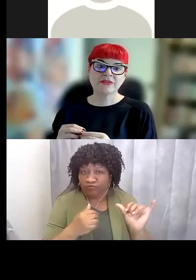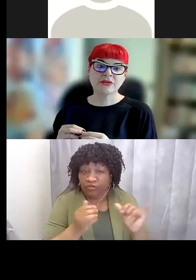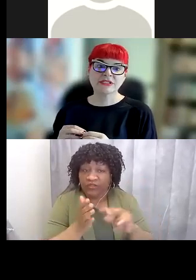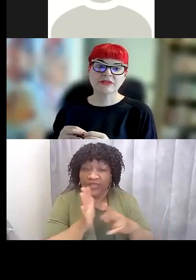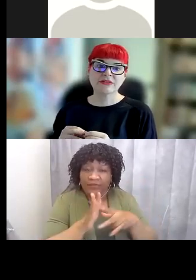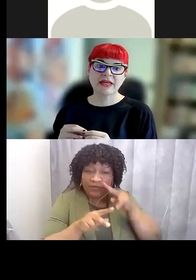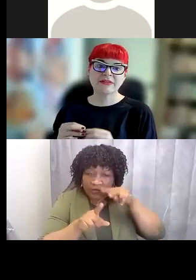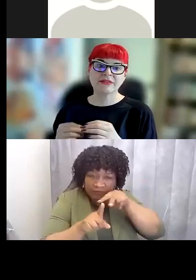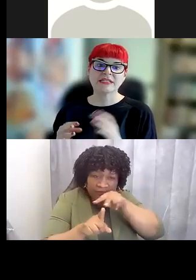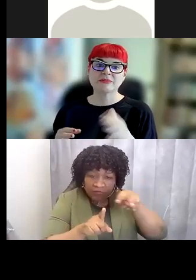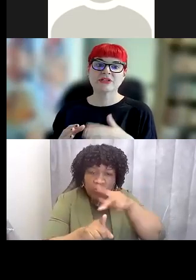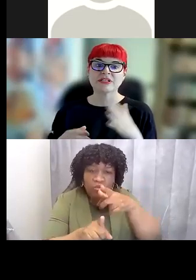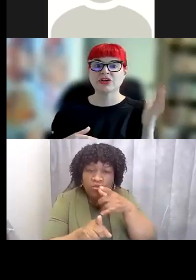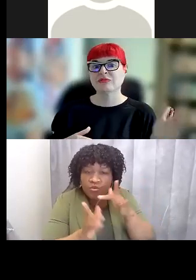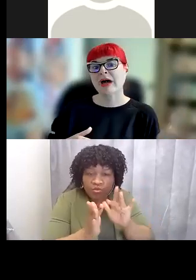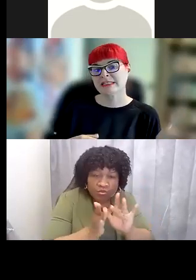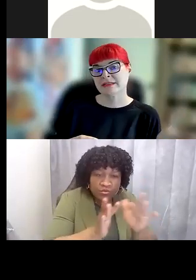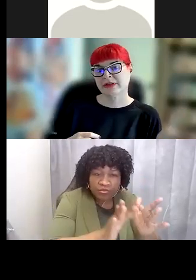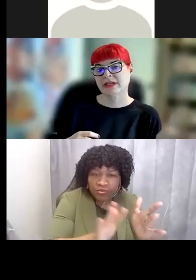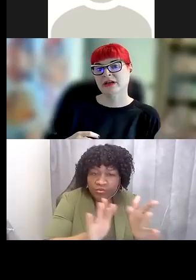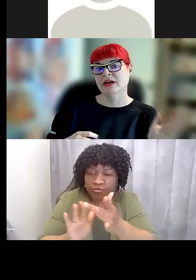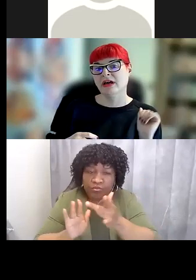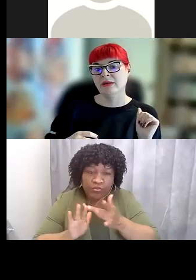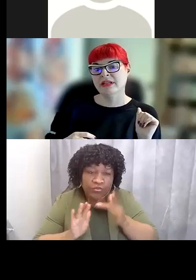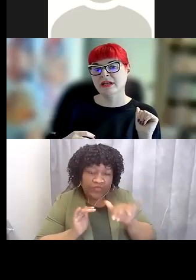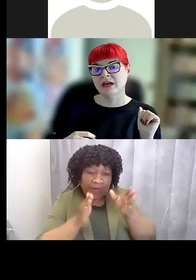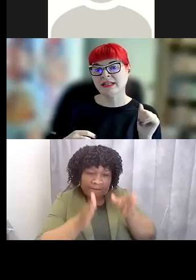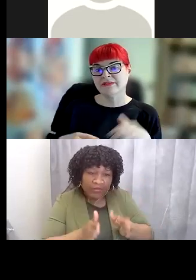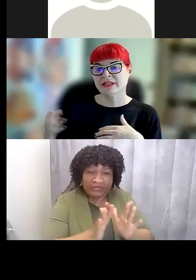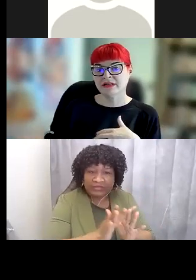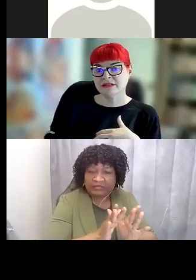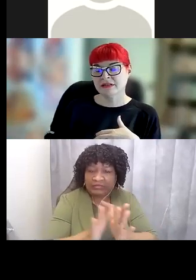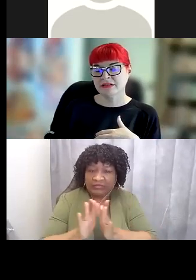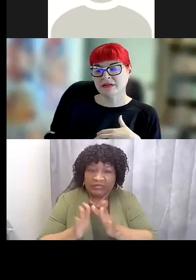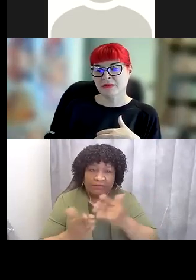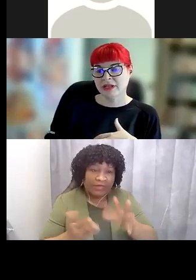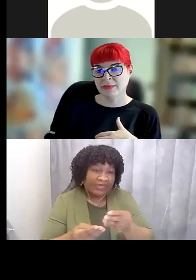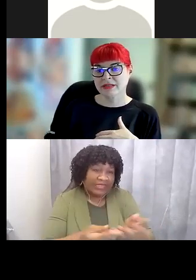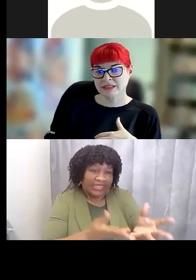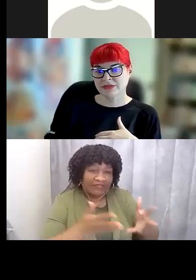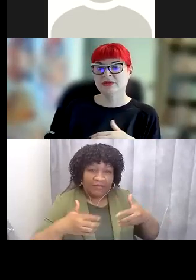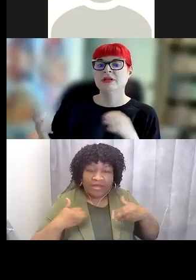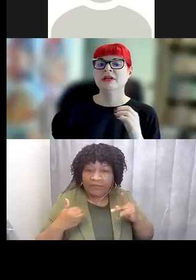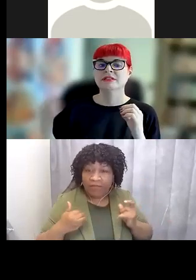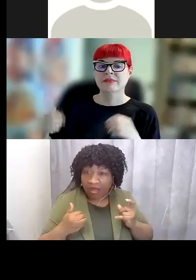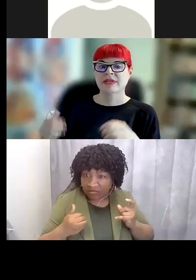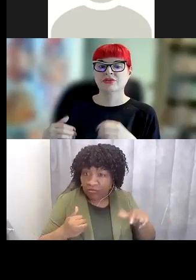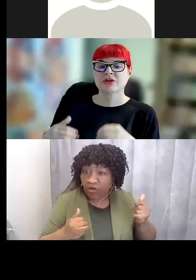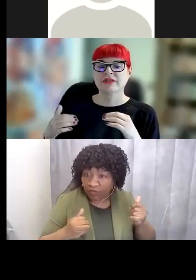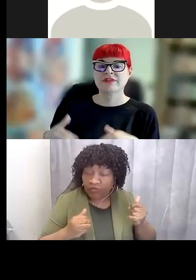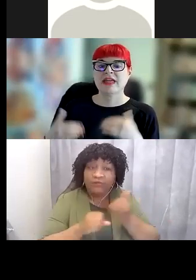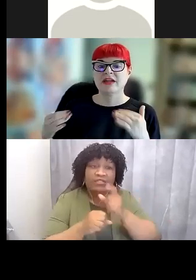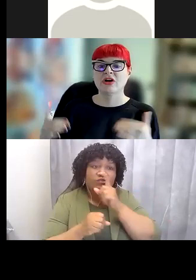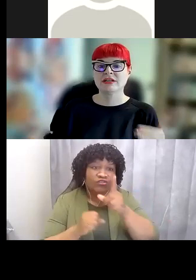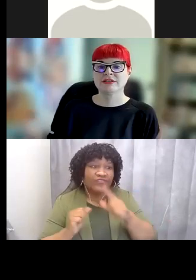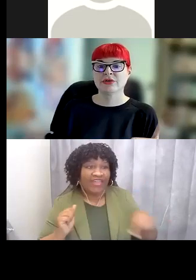down the folks that this person could have possibly given monkeypox to make sure